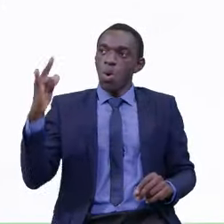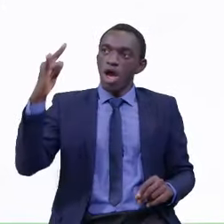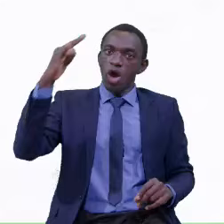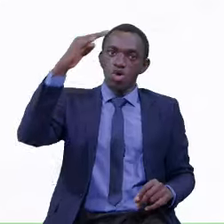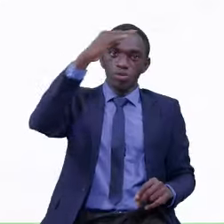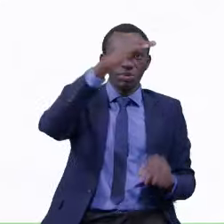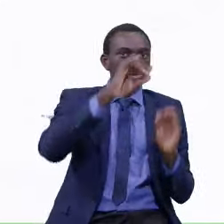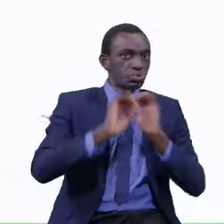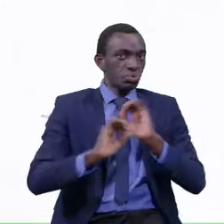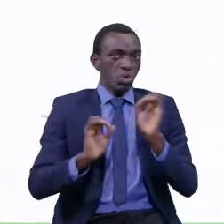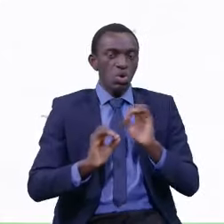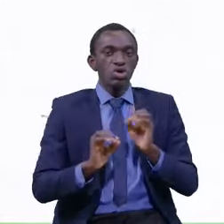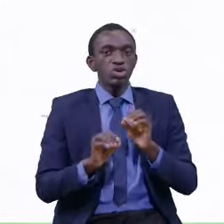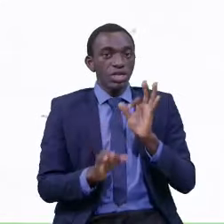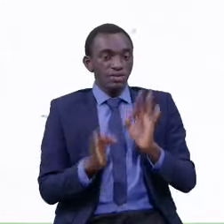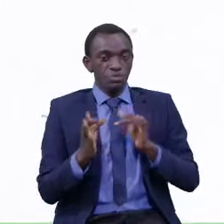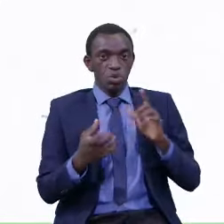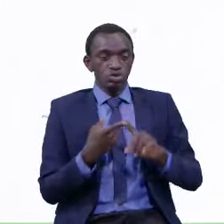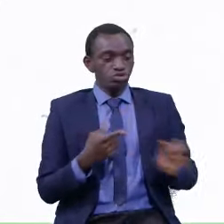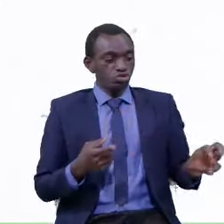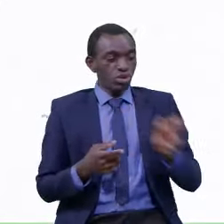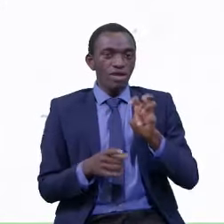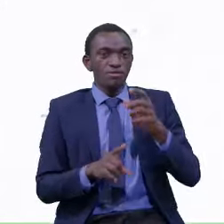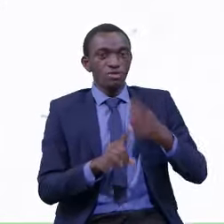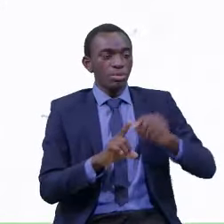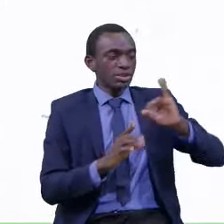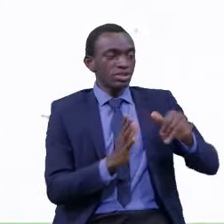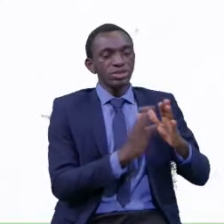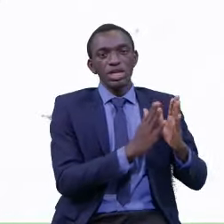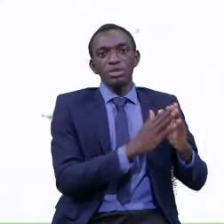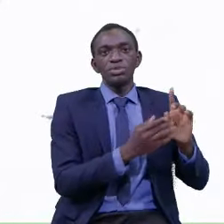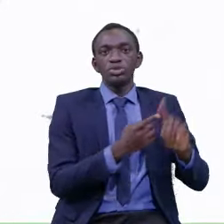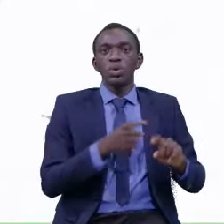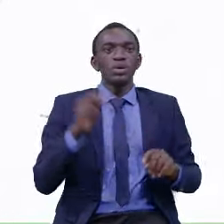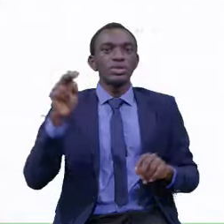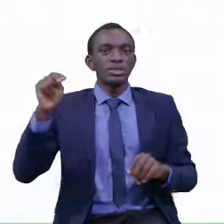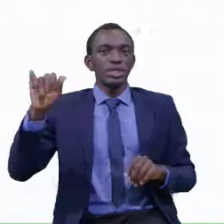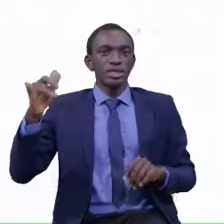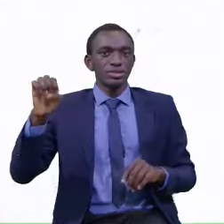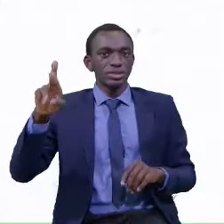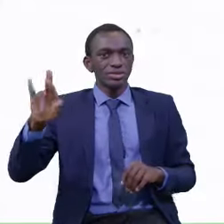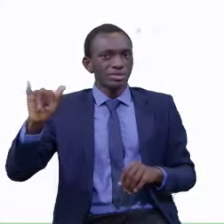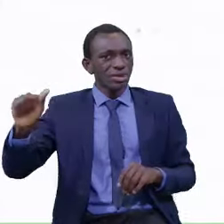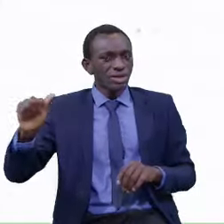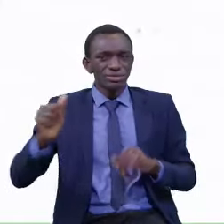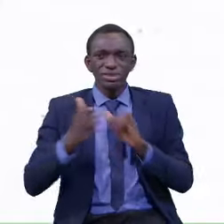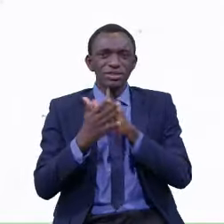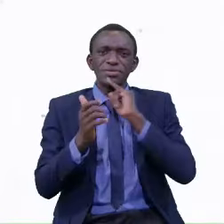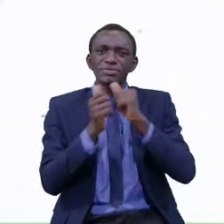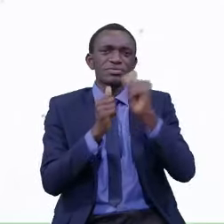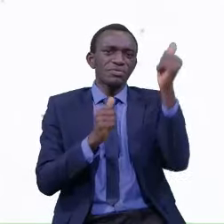to Nigeria, where I come from, that's far. And to go to any Asian country